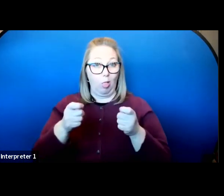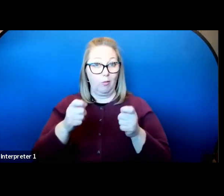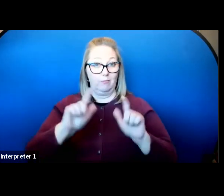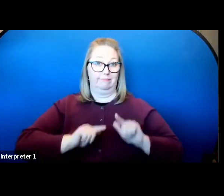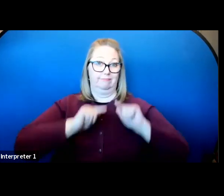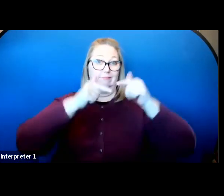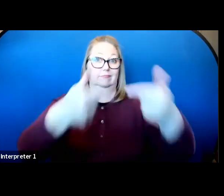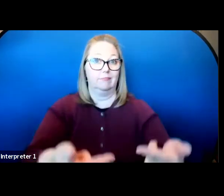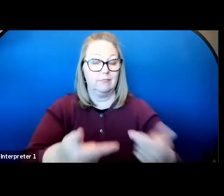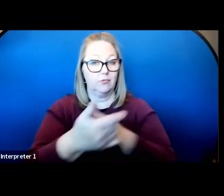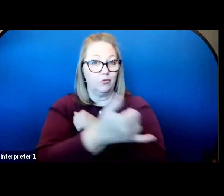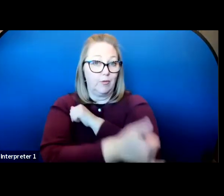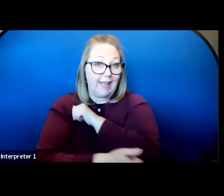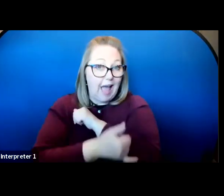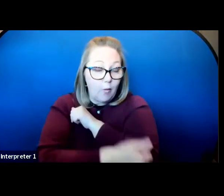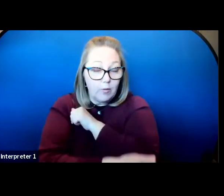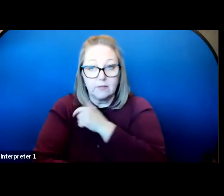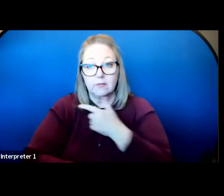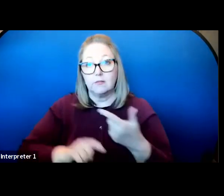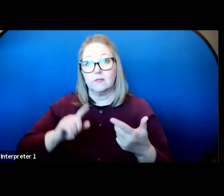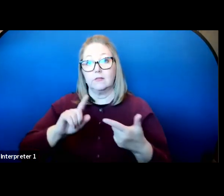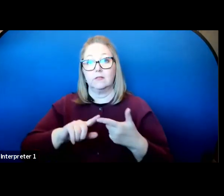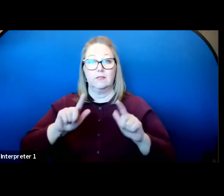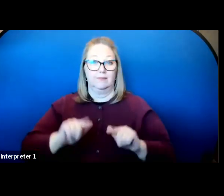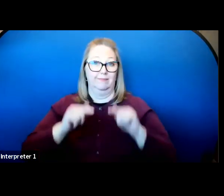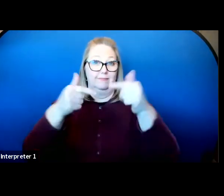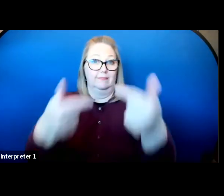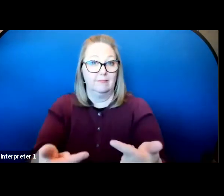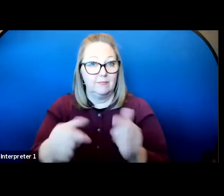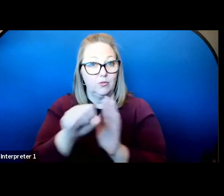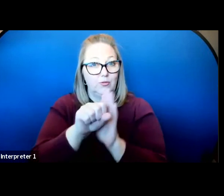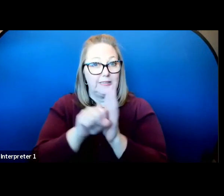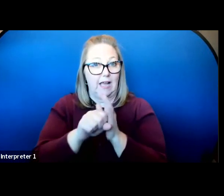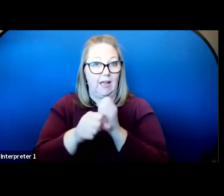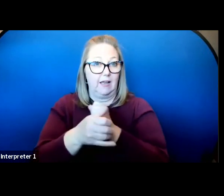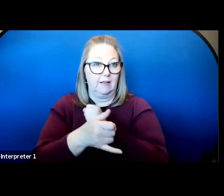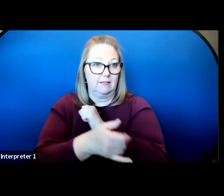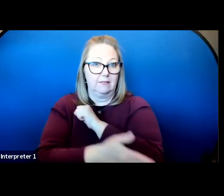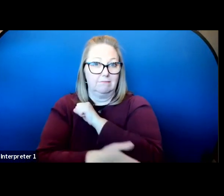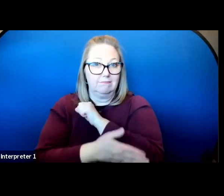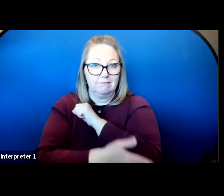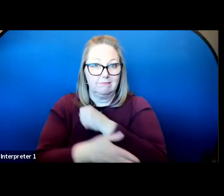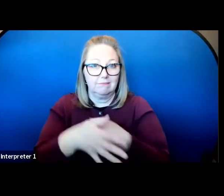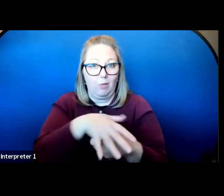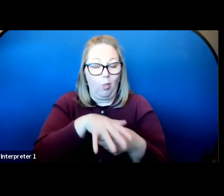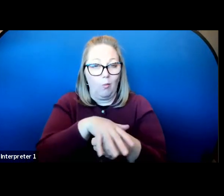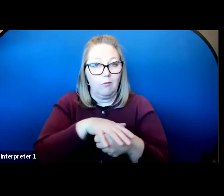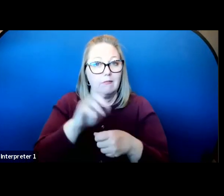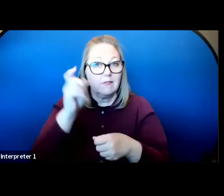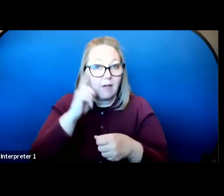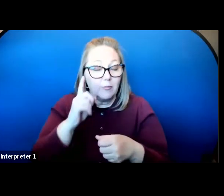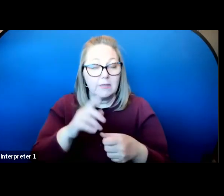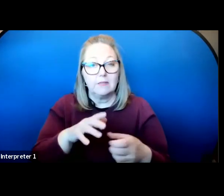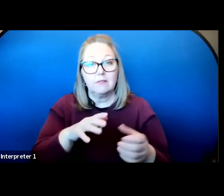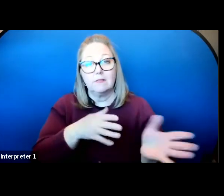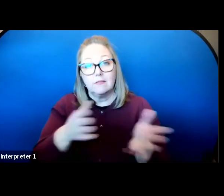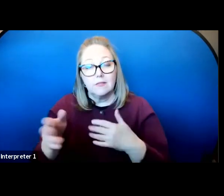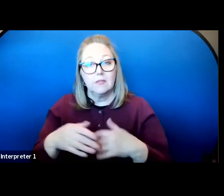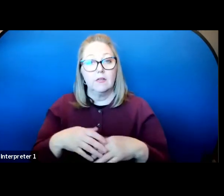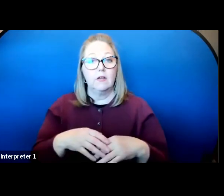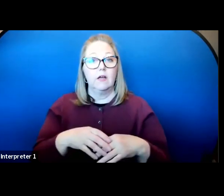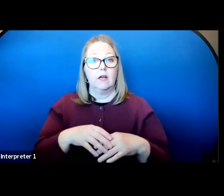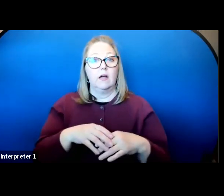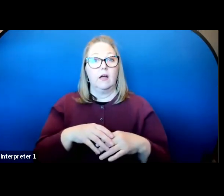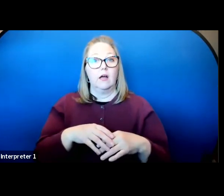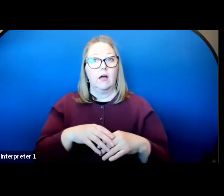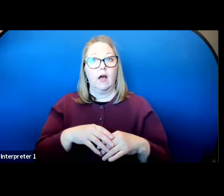occupancy in some of our businesses, more capacity and so forth. We're getting back to the new normal, and this is another one of the items that is going to be coming